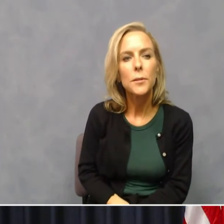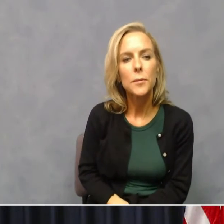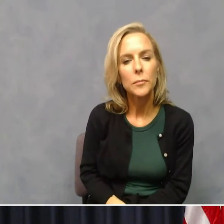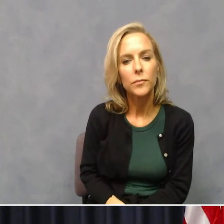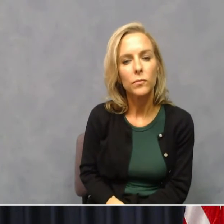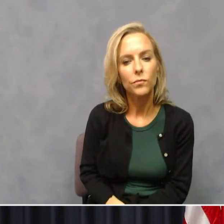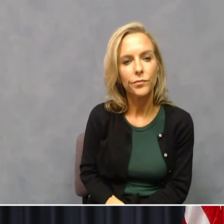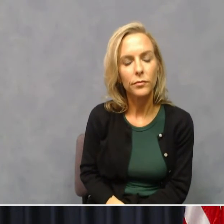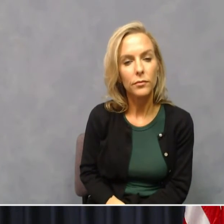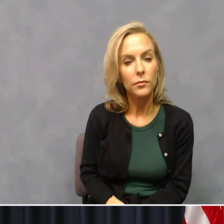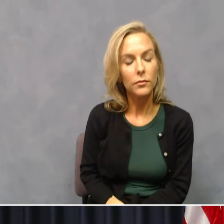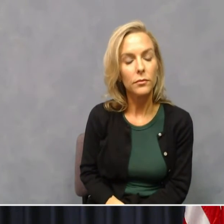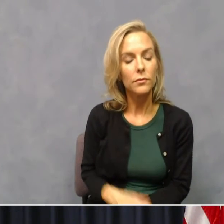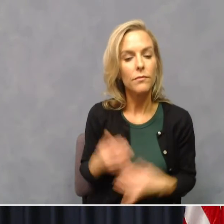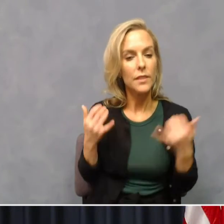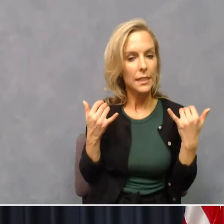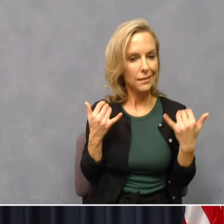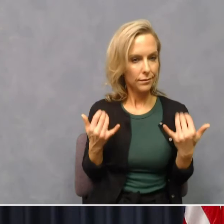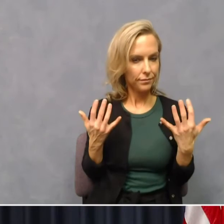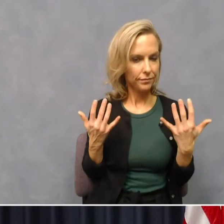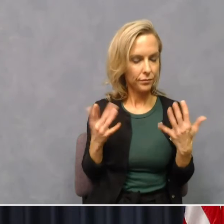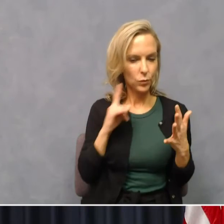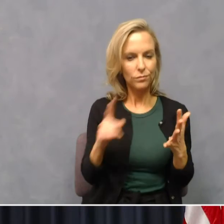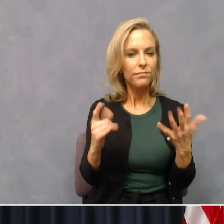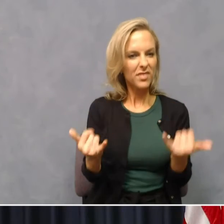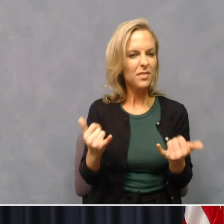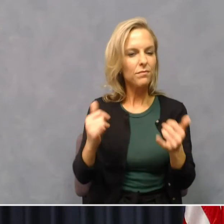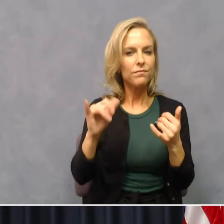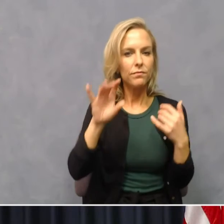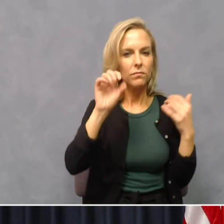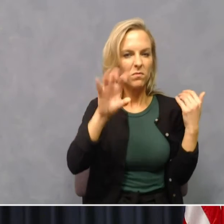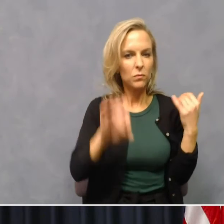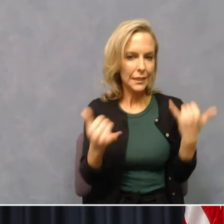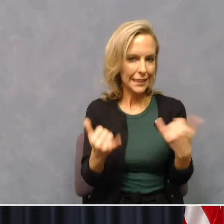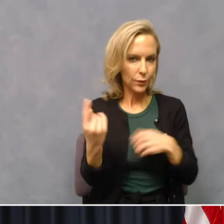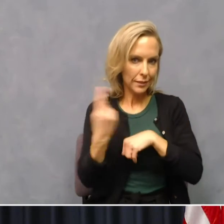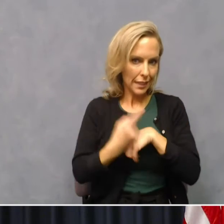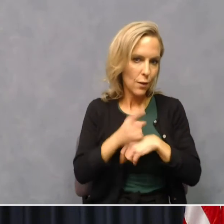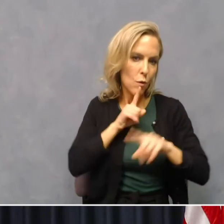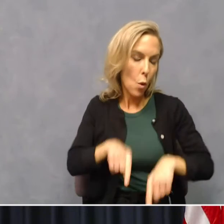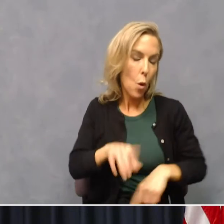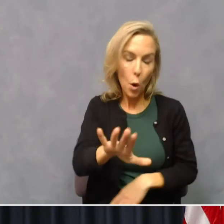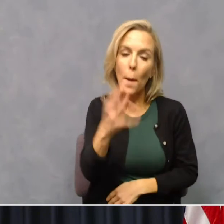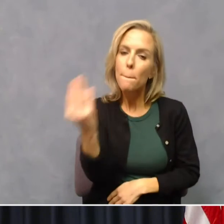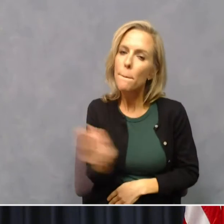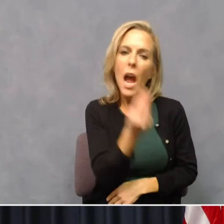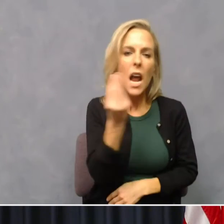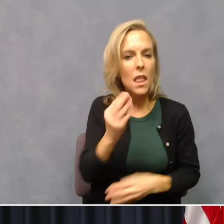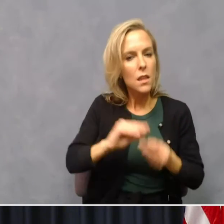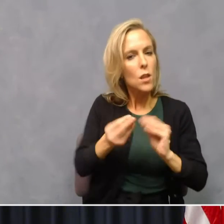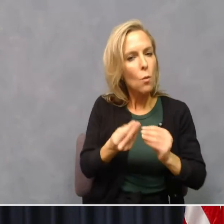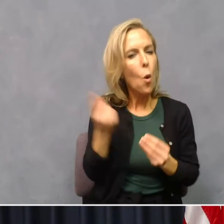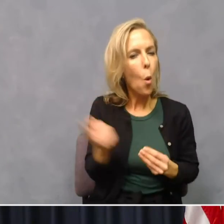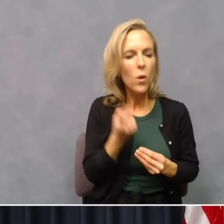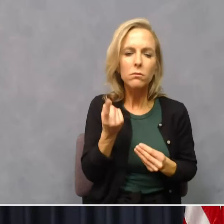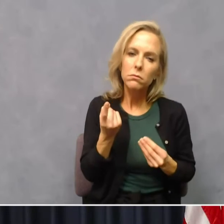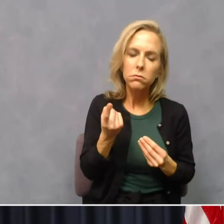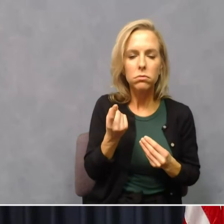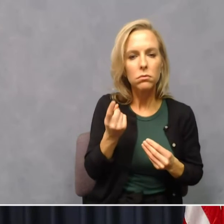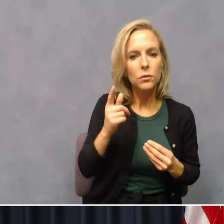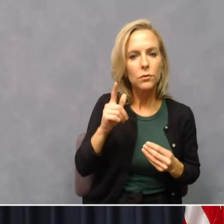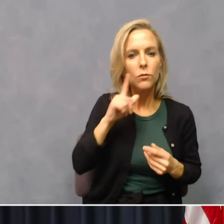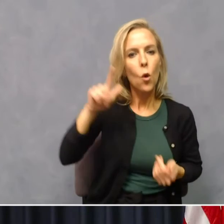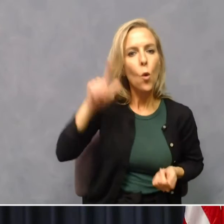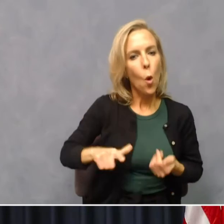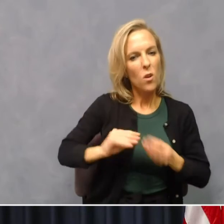We'll move into today's report. Again, Mondays are always lower. Today's may be lower than